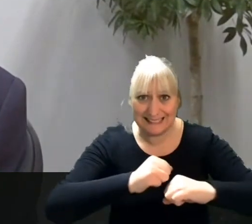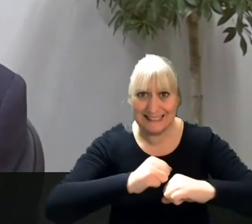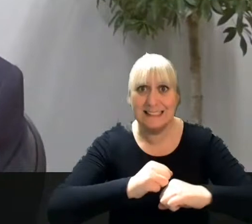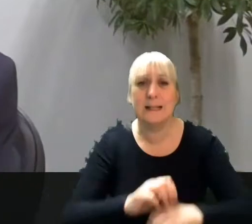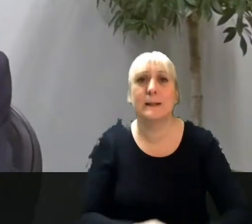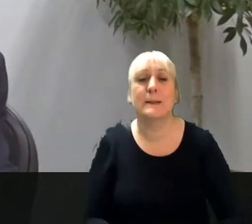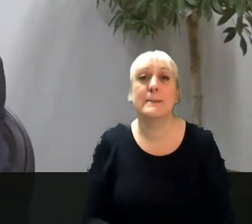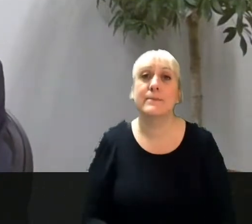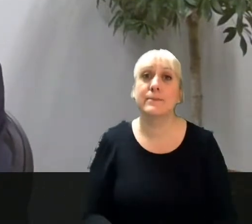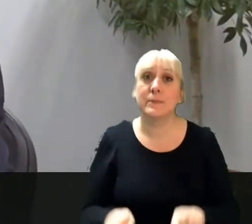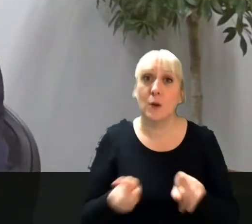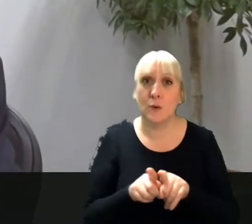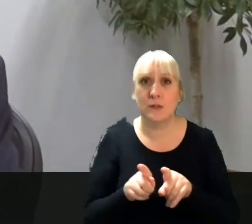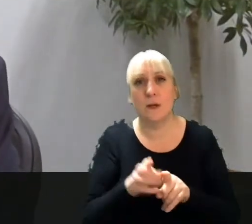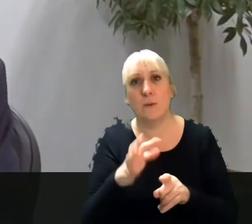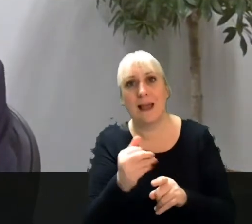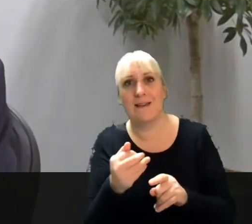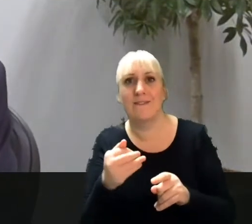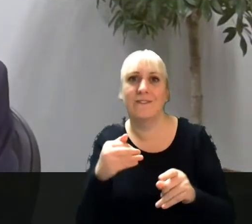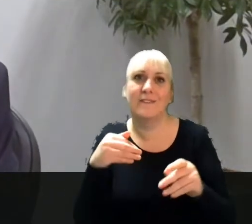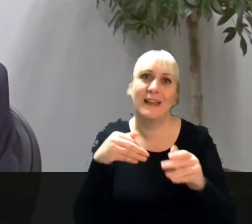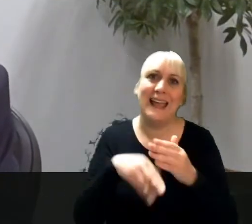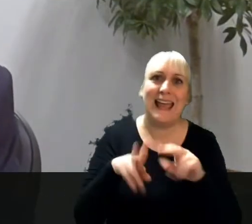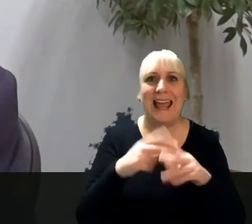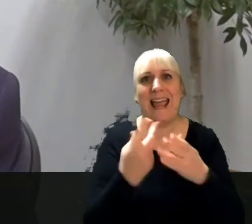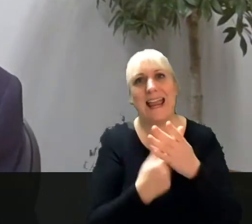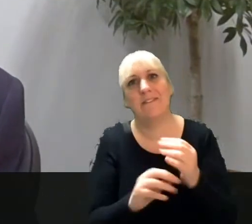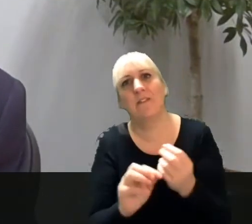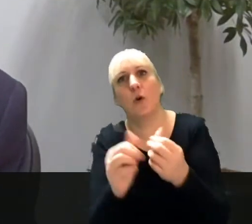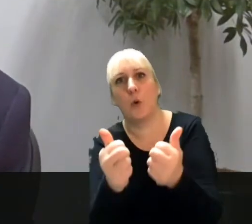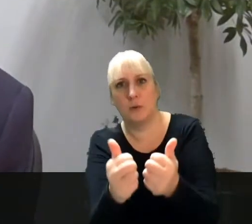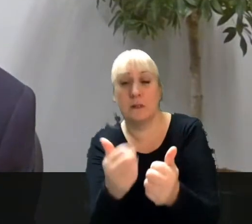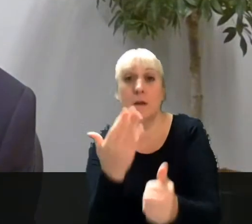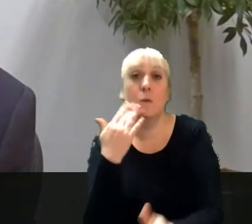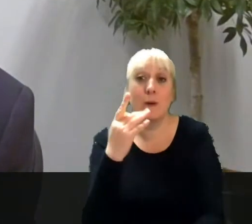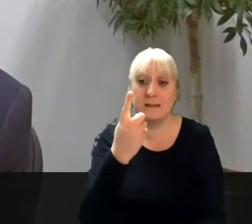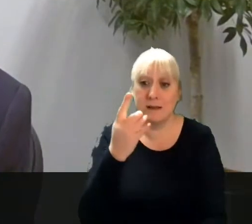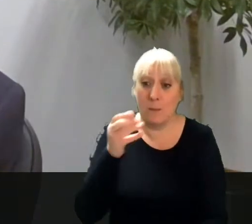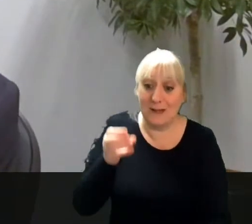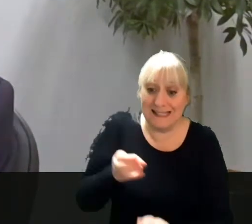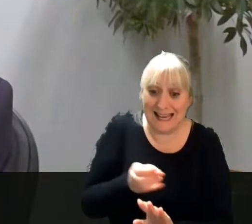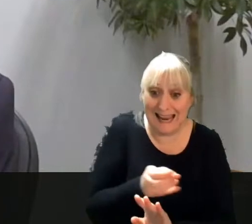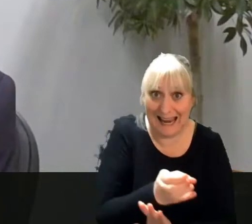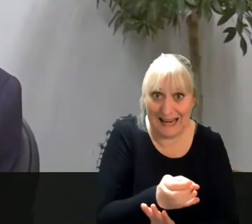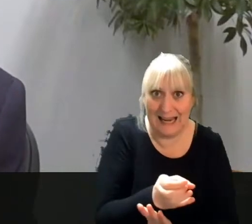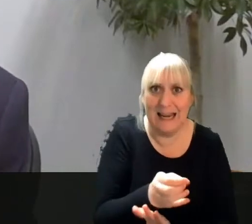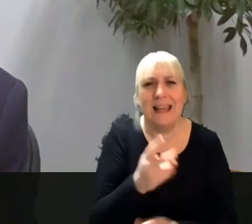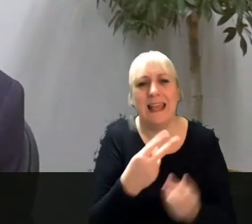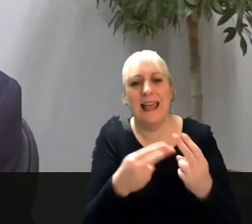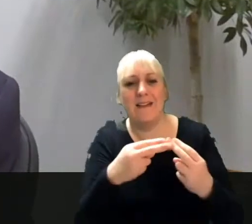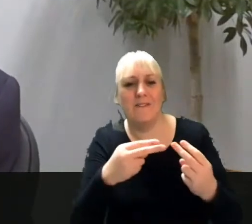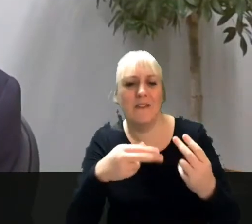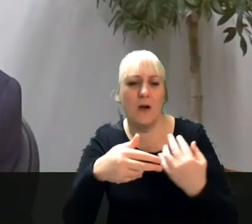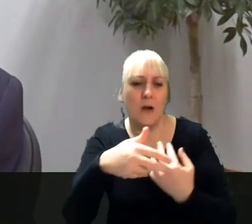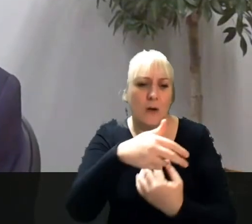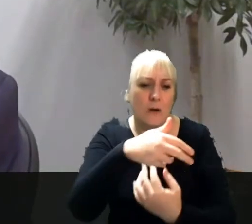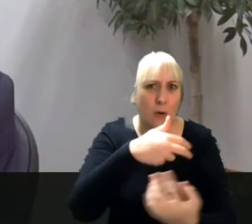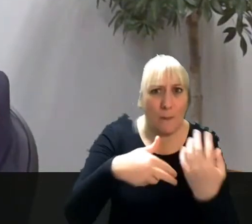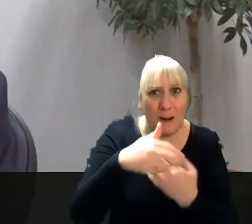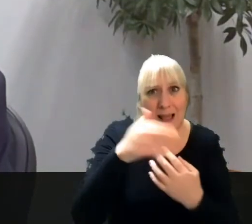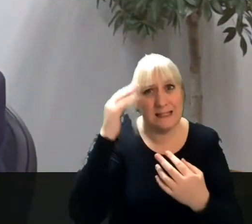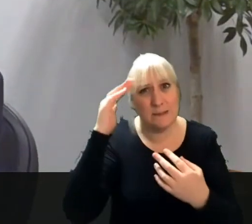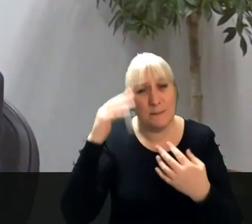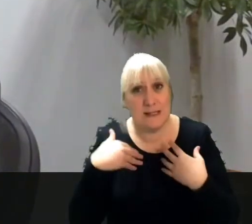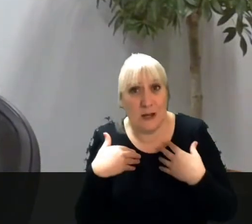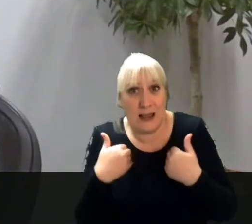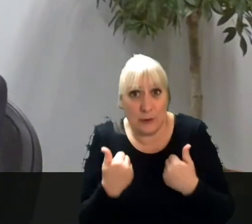for good. So once somebody's in your spot and they need support, because sometimes you've got complex mental health issues, alcohol dependencies, drug